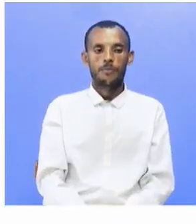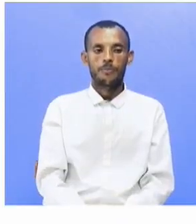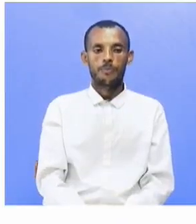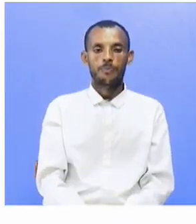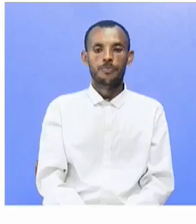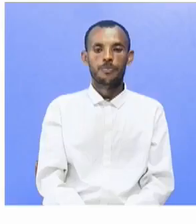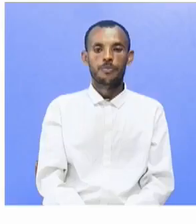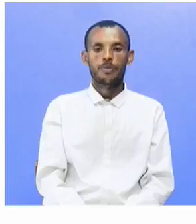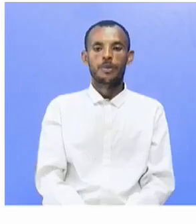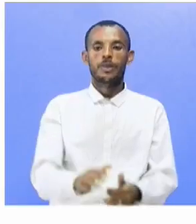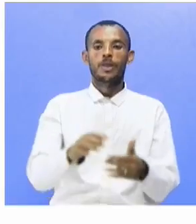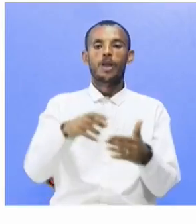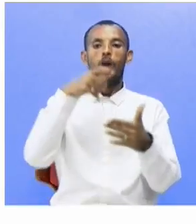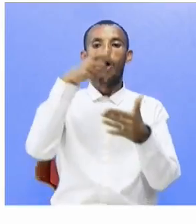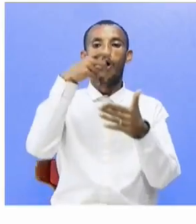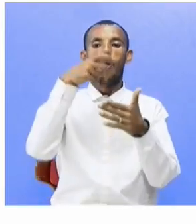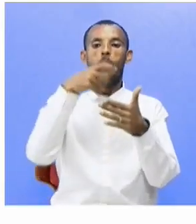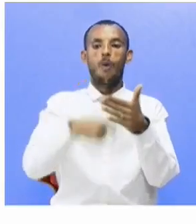cost price.